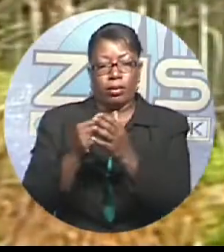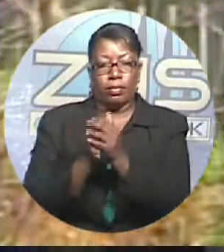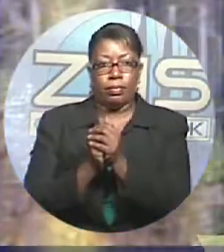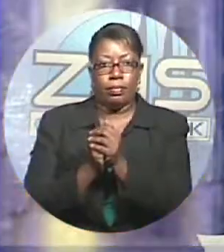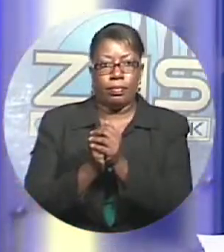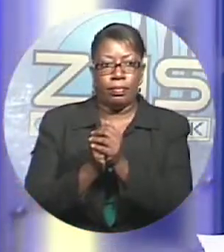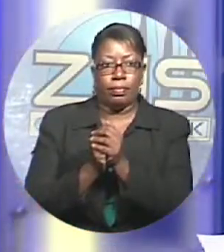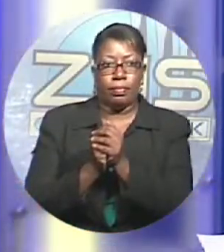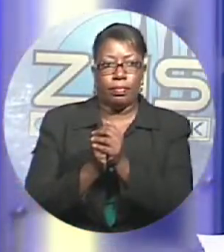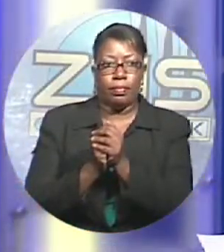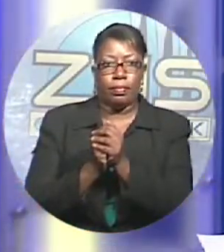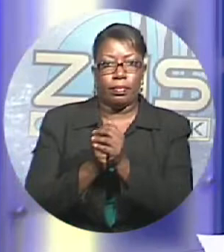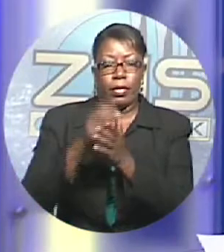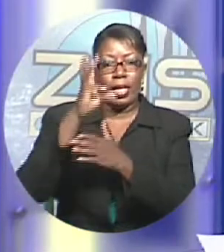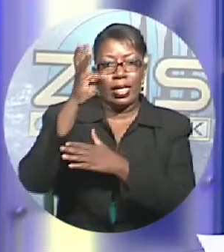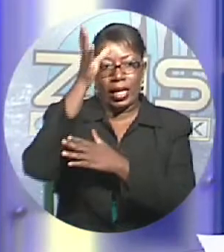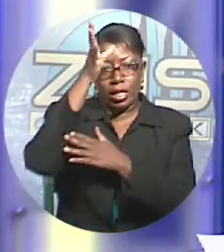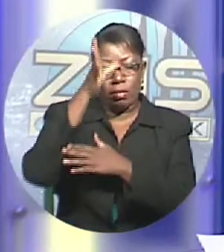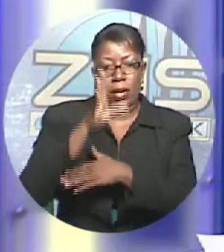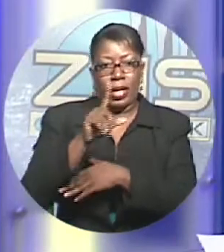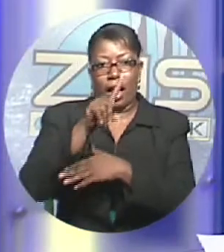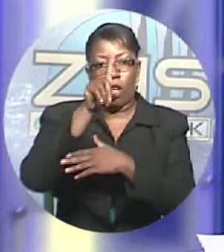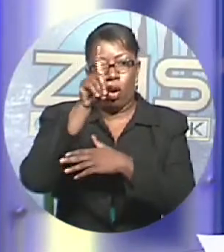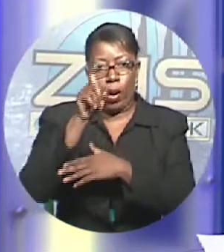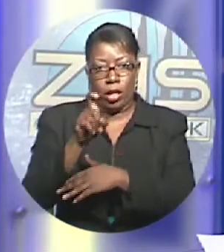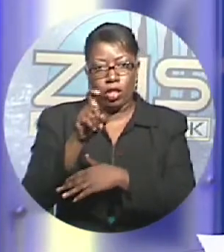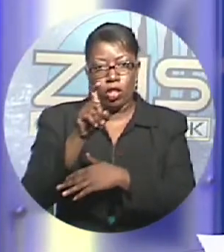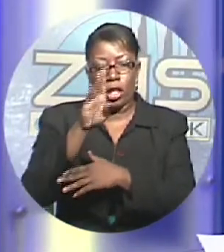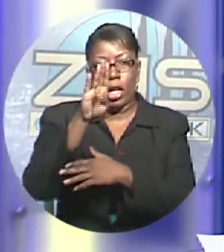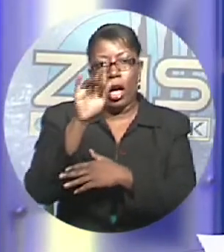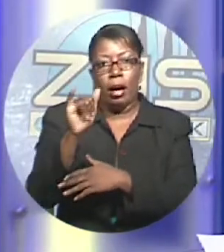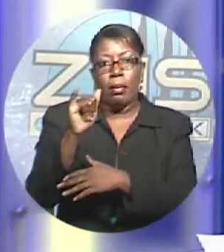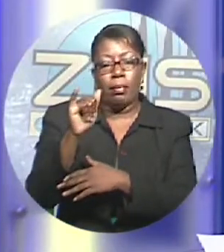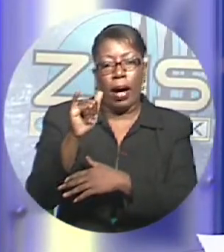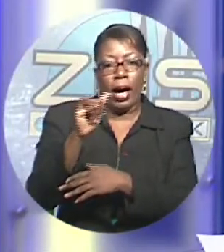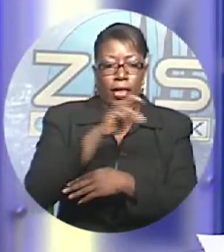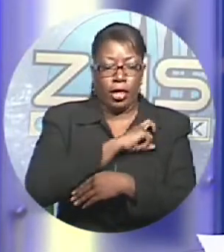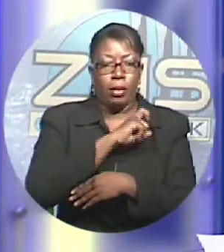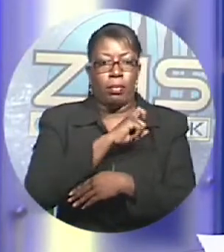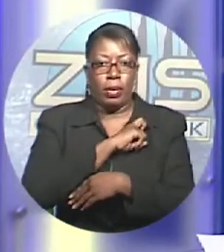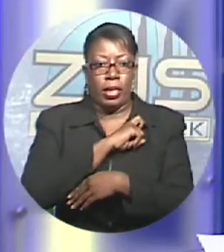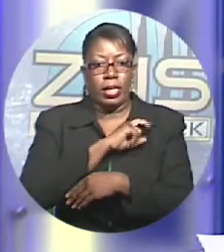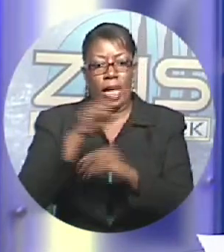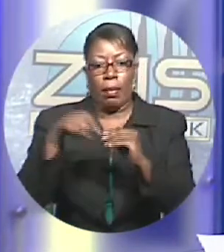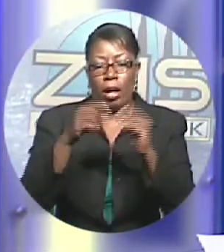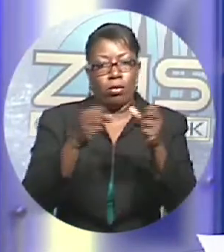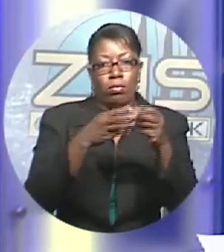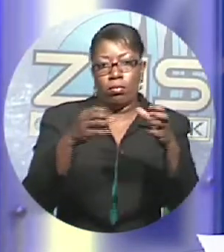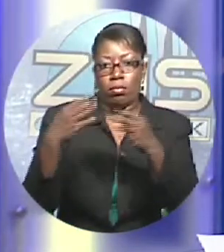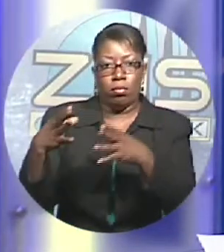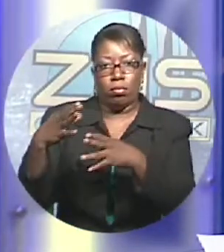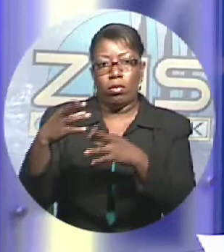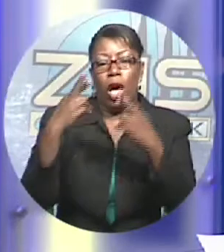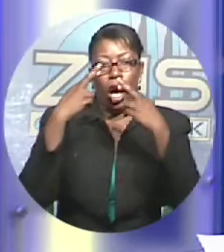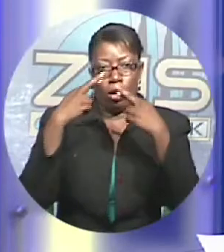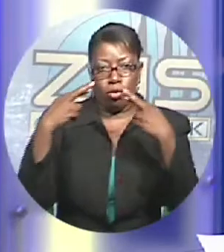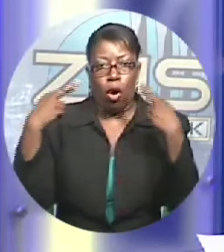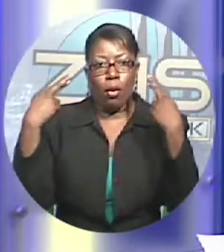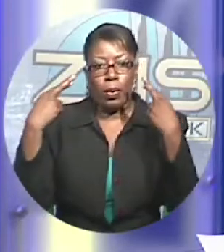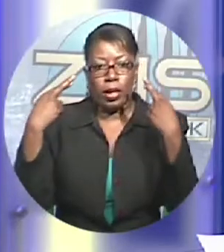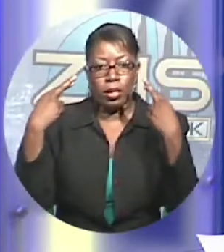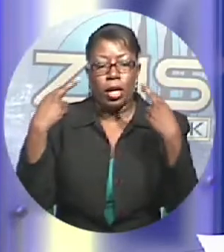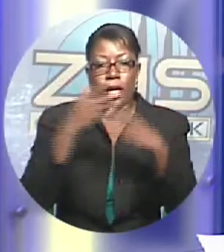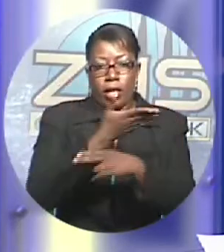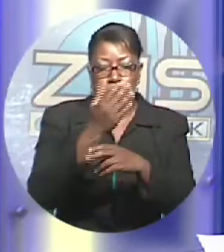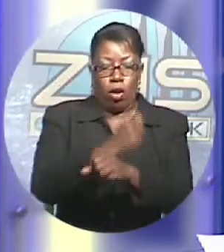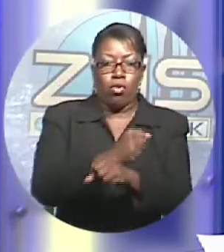News. Six males are being questioned by police in connection with a spate of robberies. We're told the men were taken into custody just after